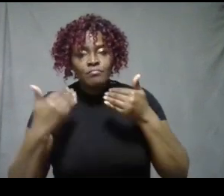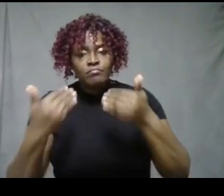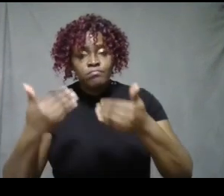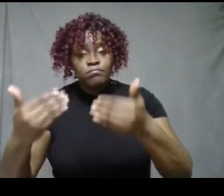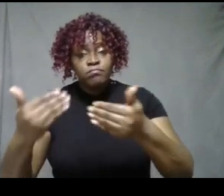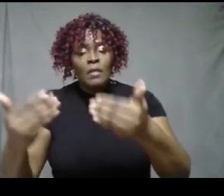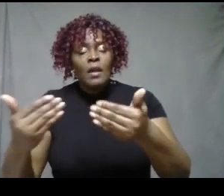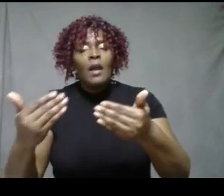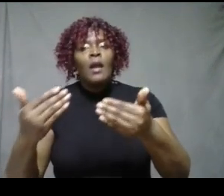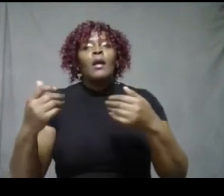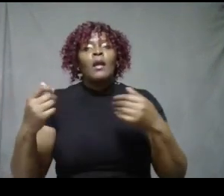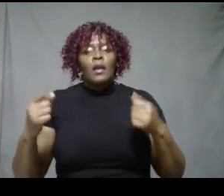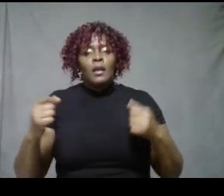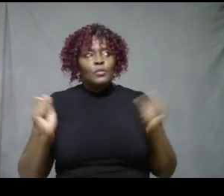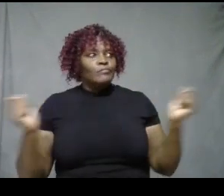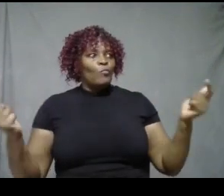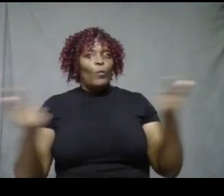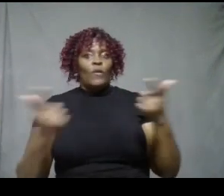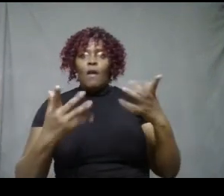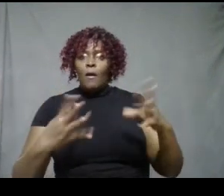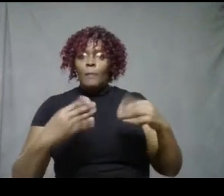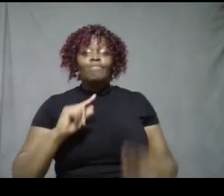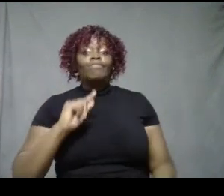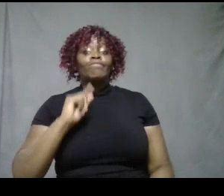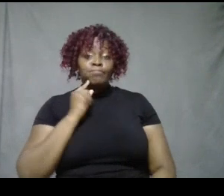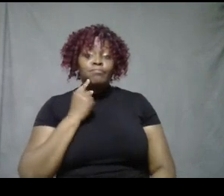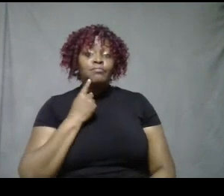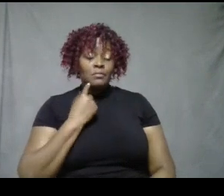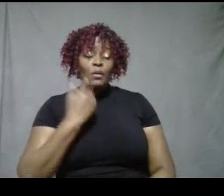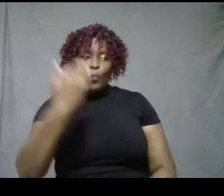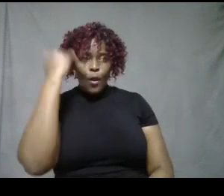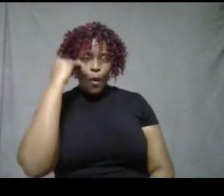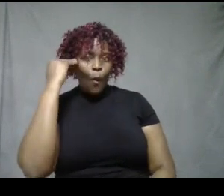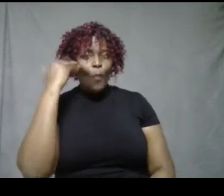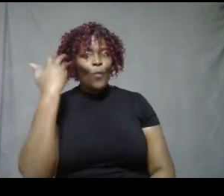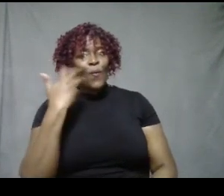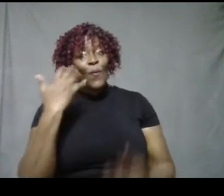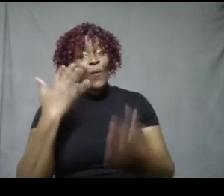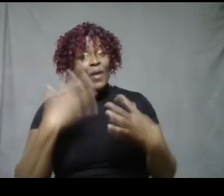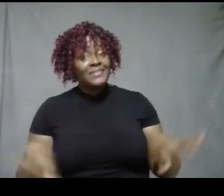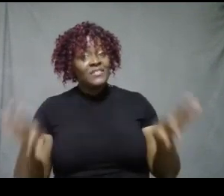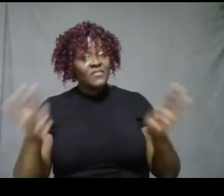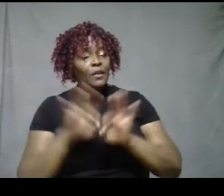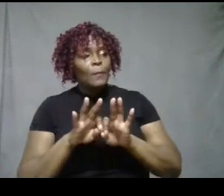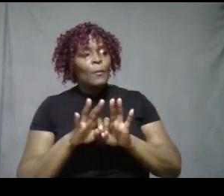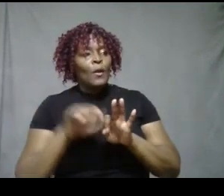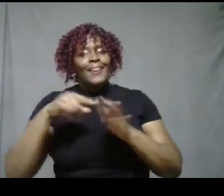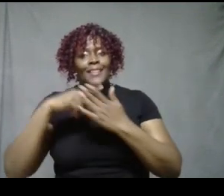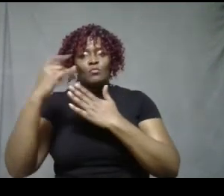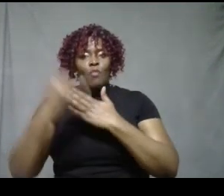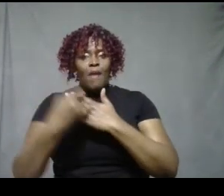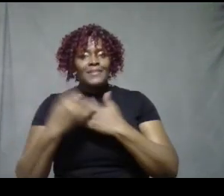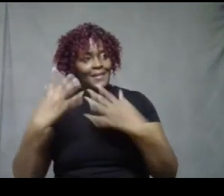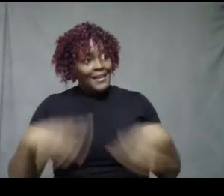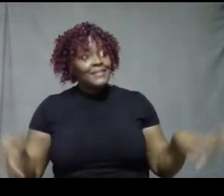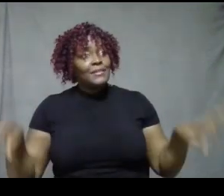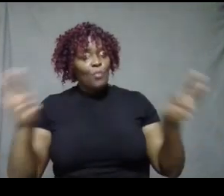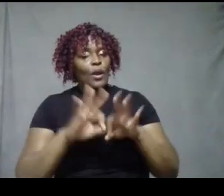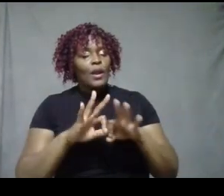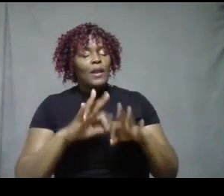They have taken this, you know, we've all taken this very seriously. This, we know that this is important. We know that this project is important. We